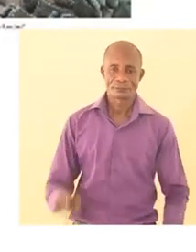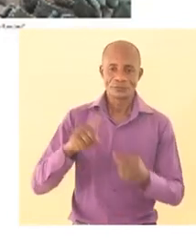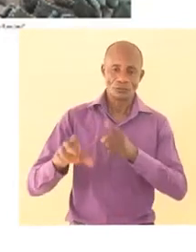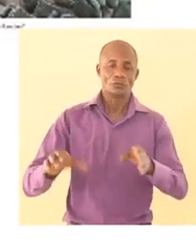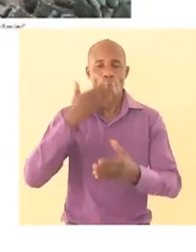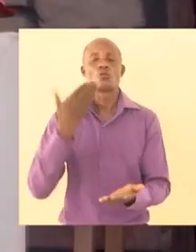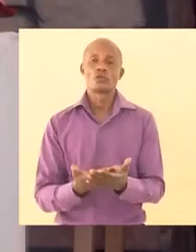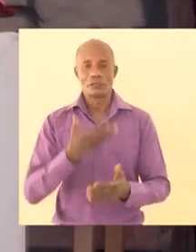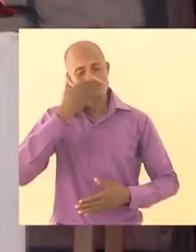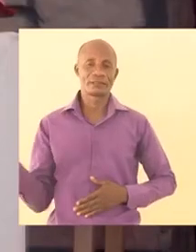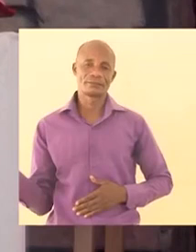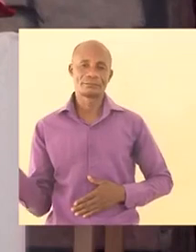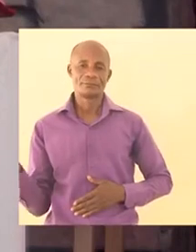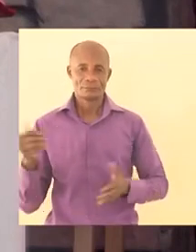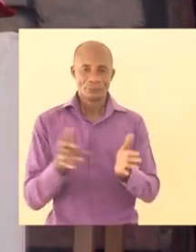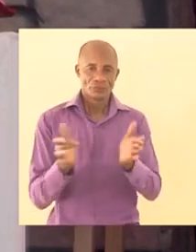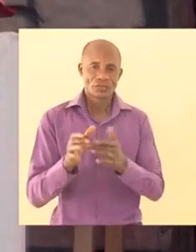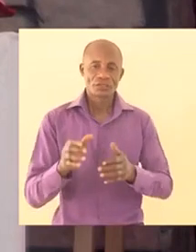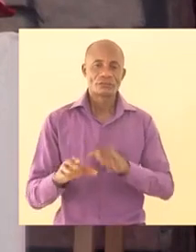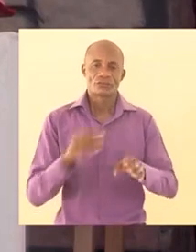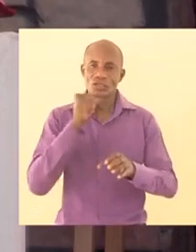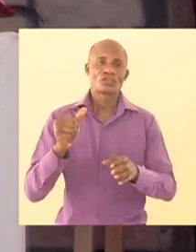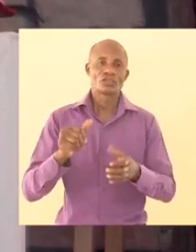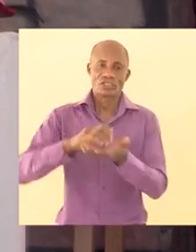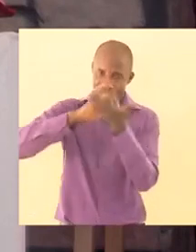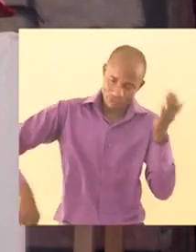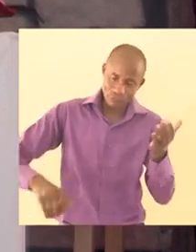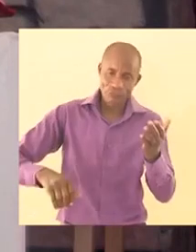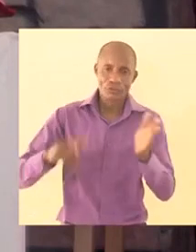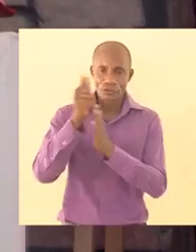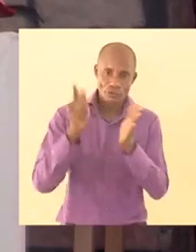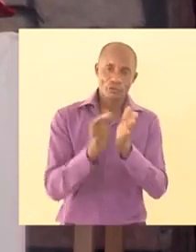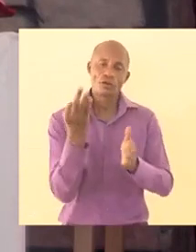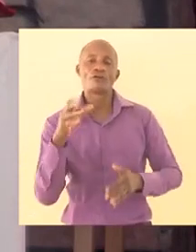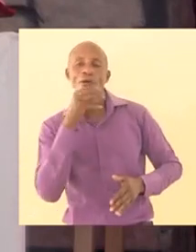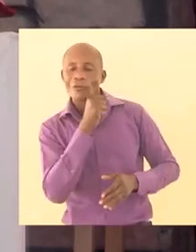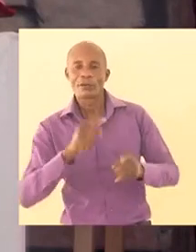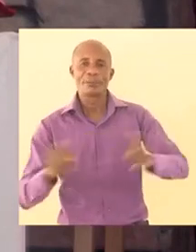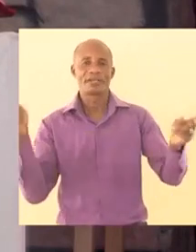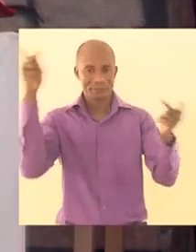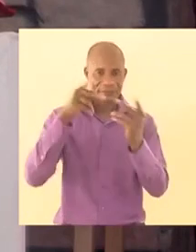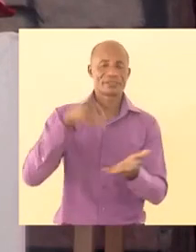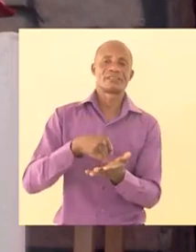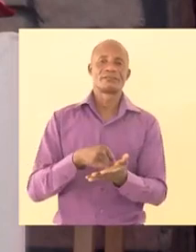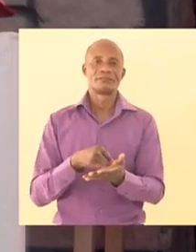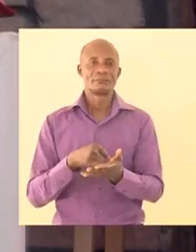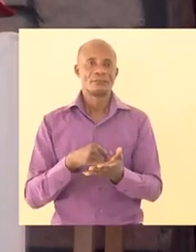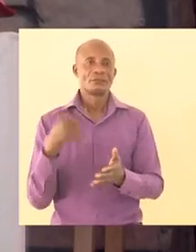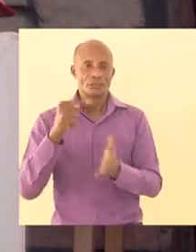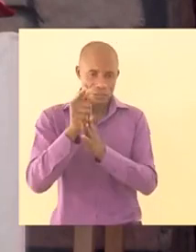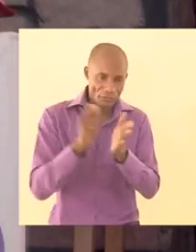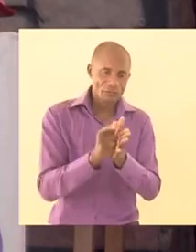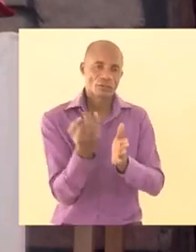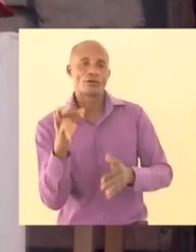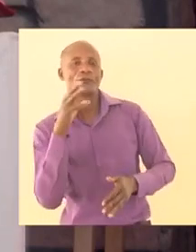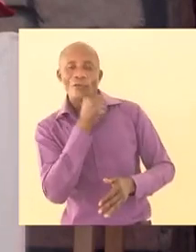do good. Jesus does not abolish the laws of old, but perfects, fulfills, and transcends it. The laws